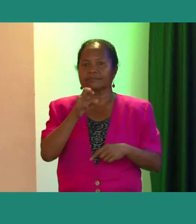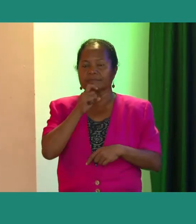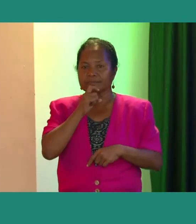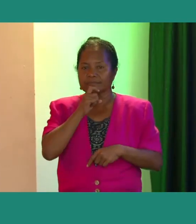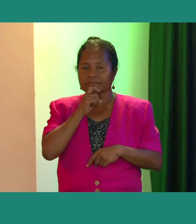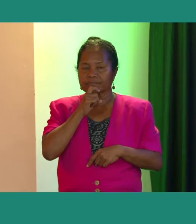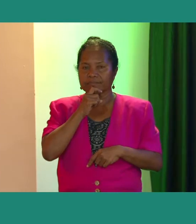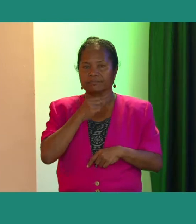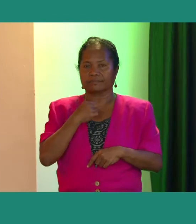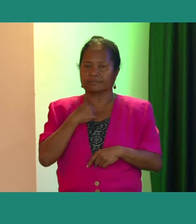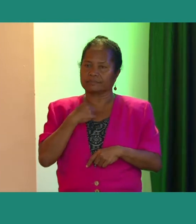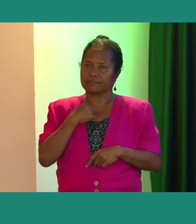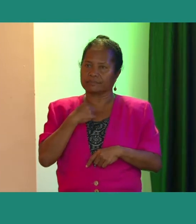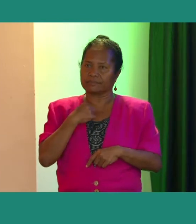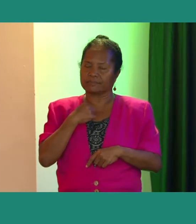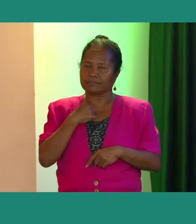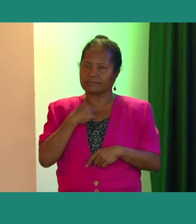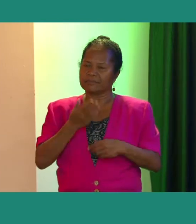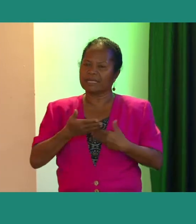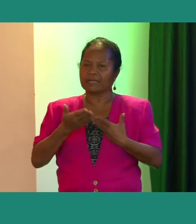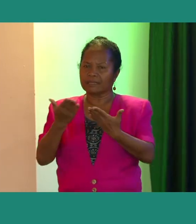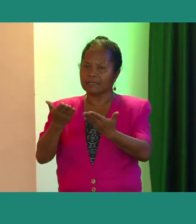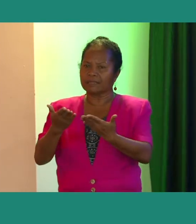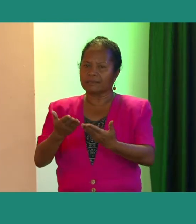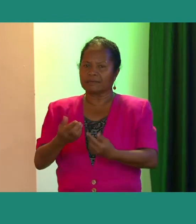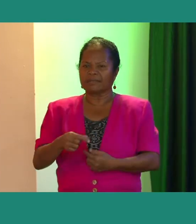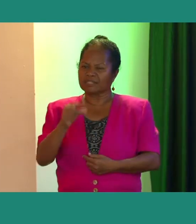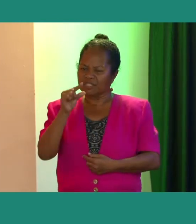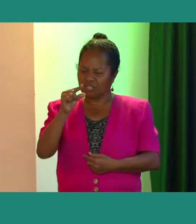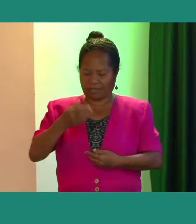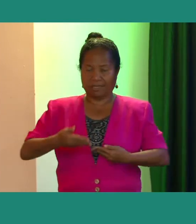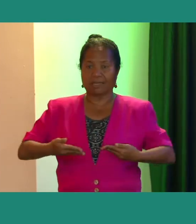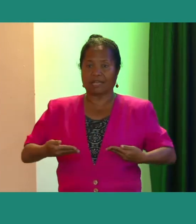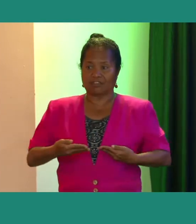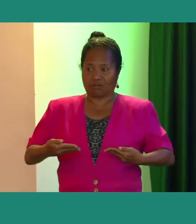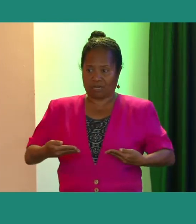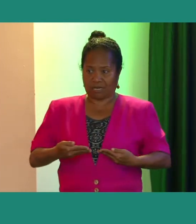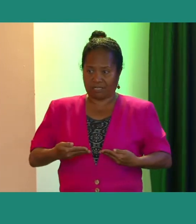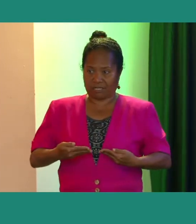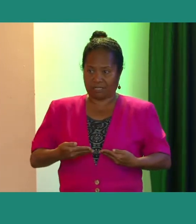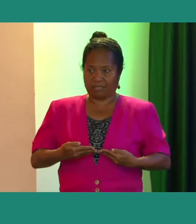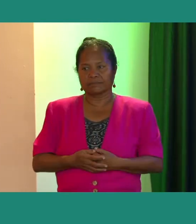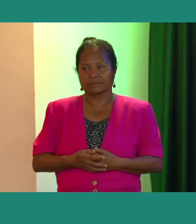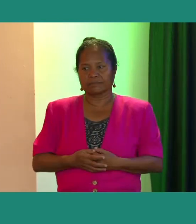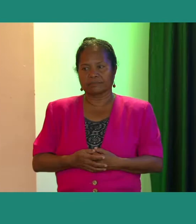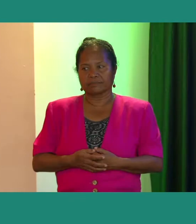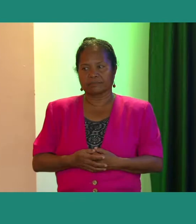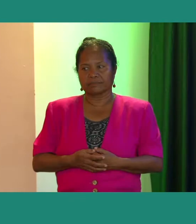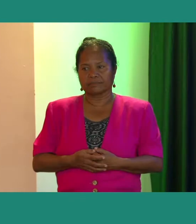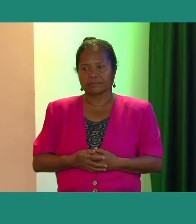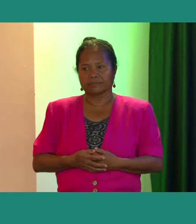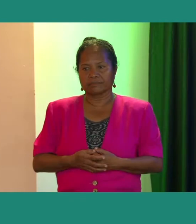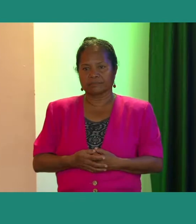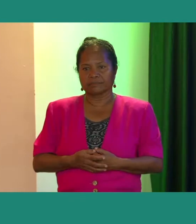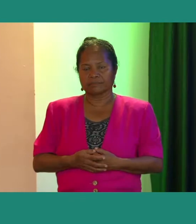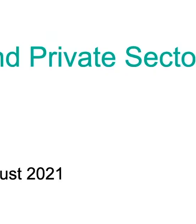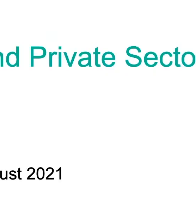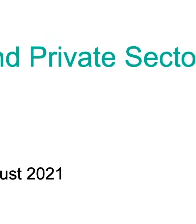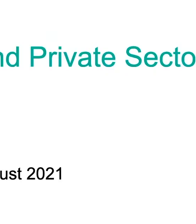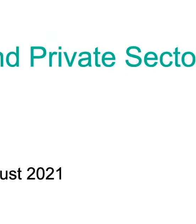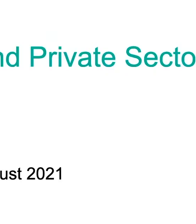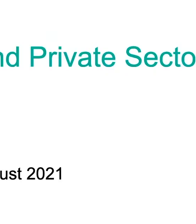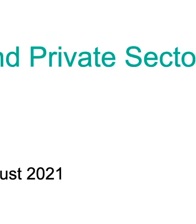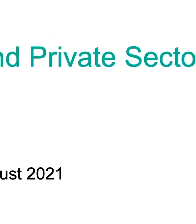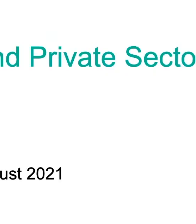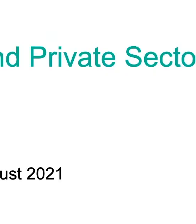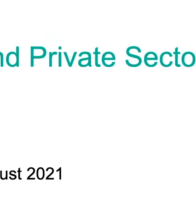I will give a brief introduction on Ms. Kennedy. So Ms. Yvonne Kennedy is